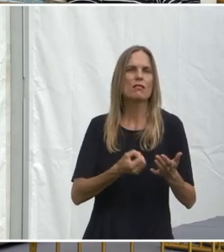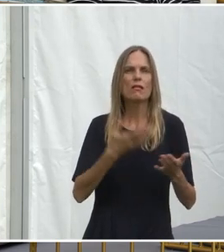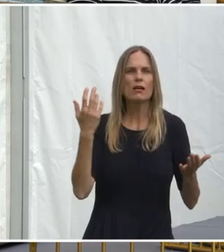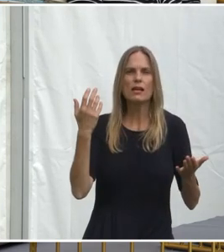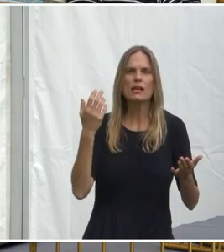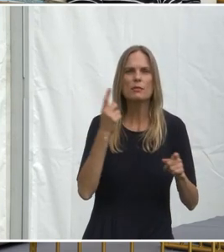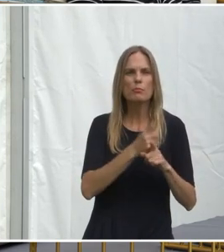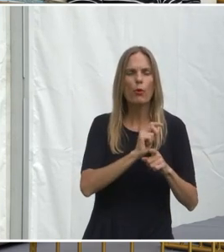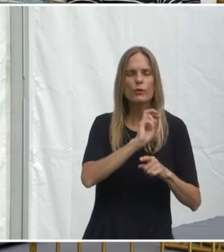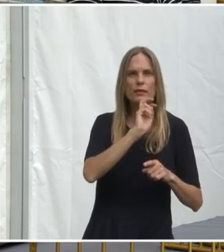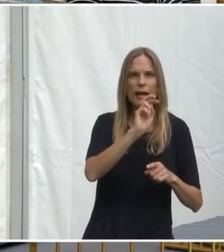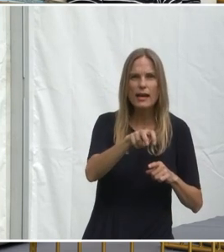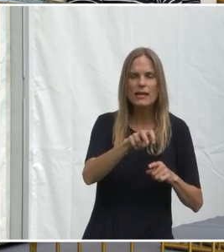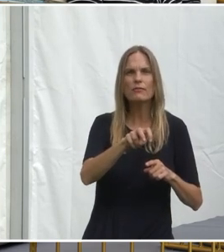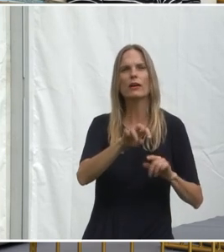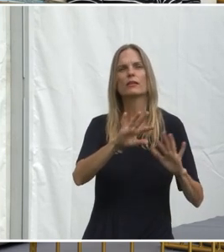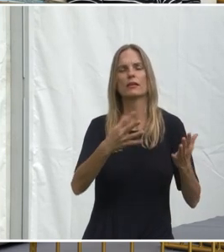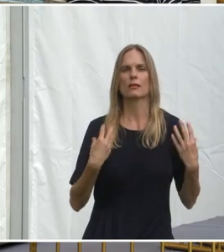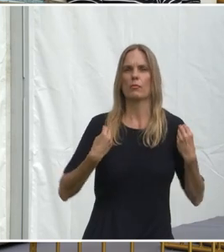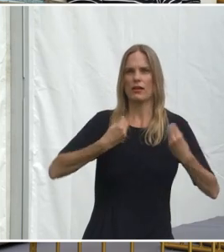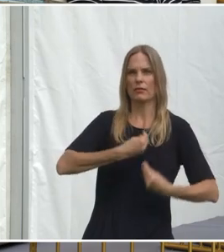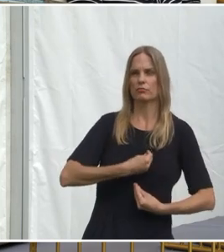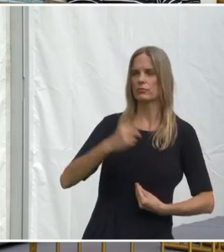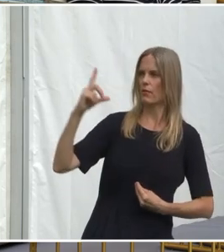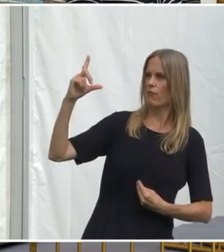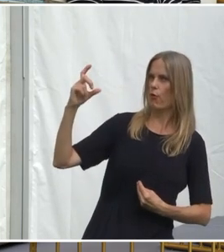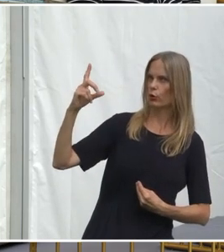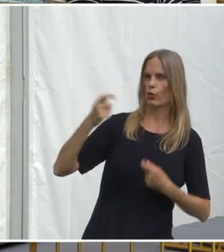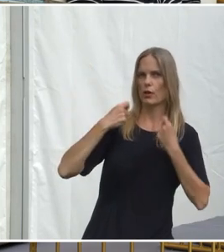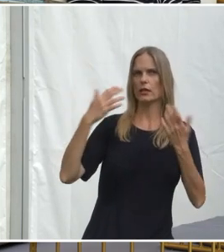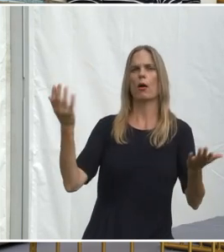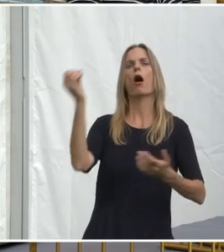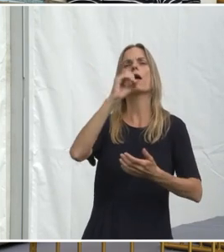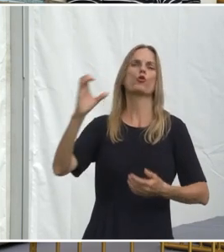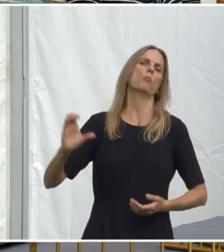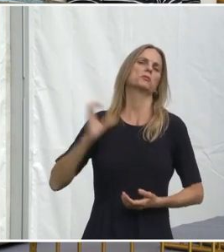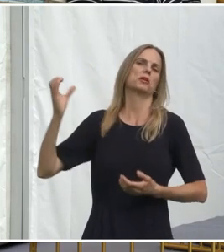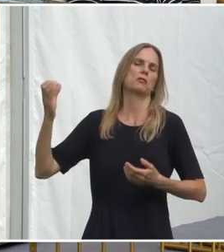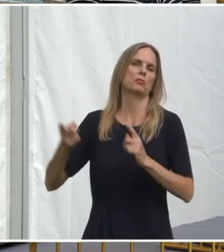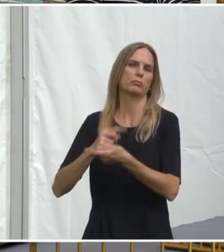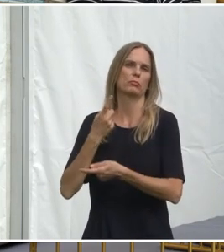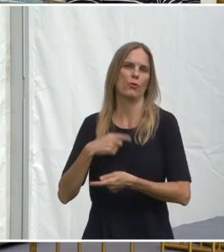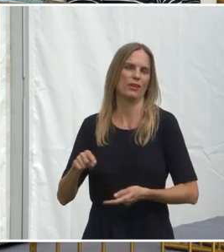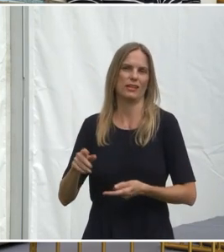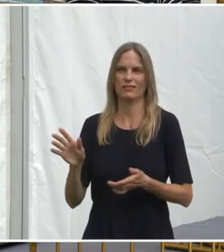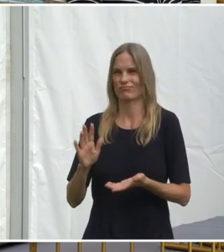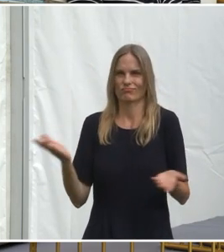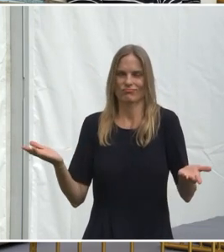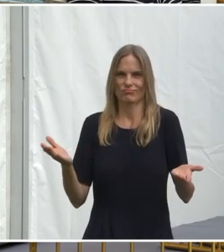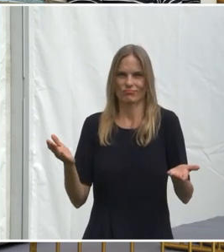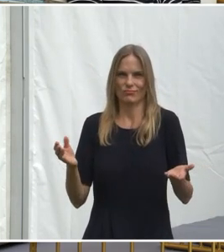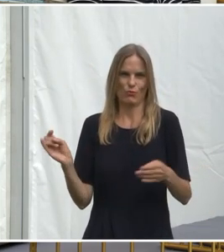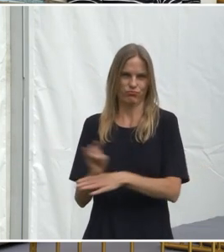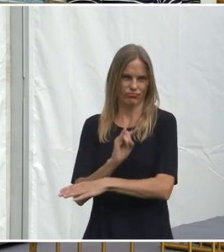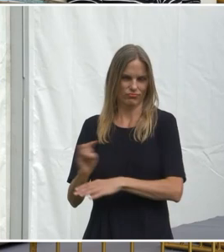jacket on, take a selfie, and send it. Look, I made a fortune in Europe. And that creates this kind of, you know,